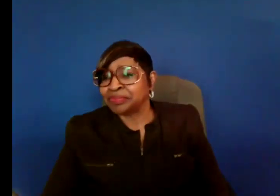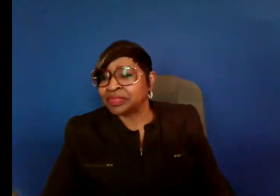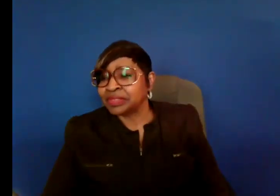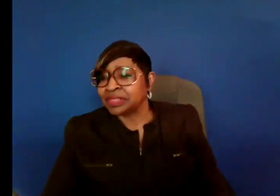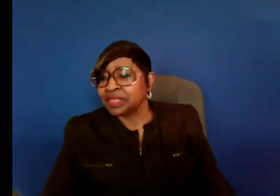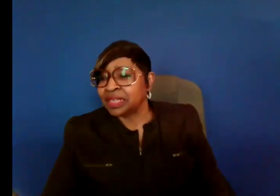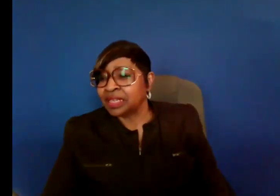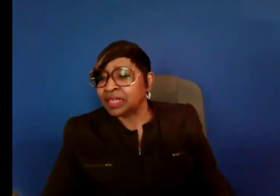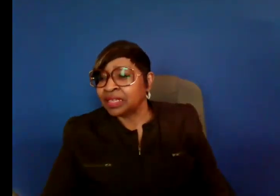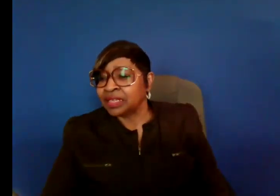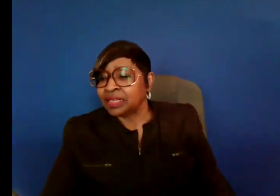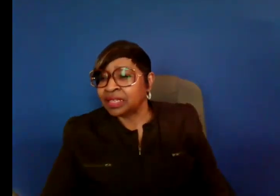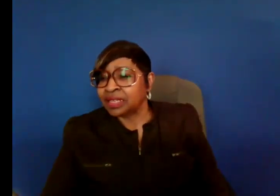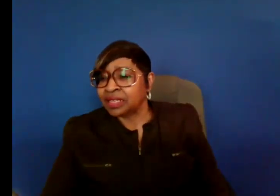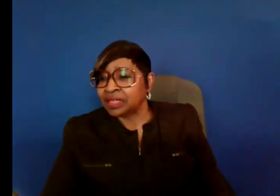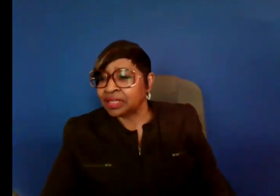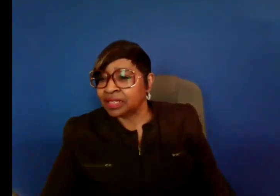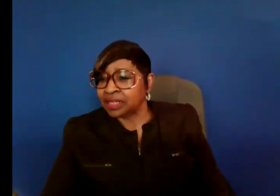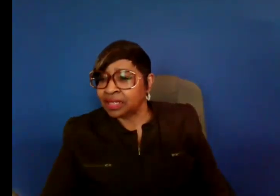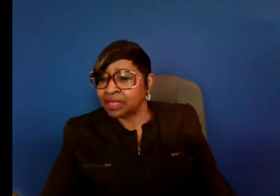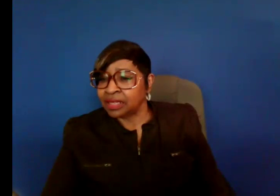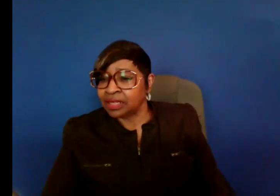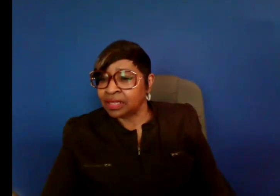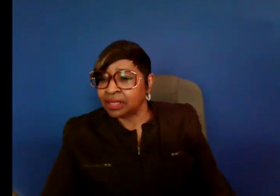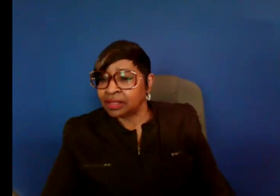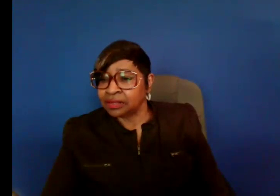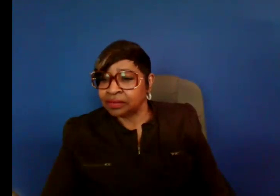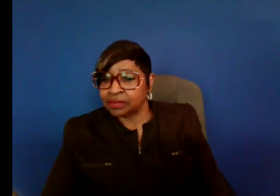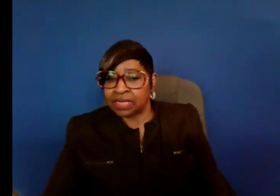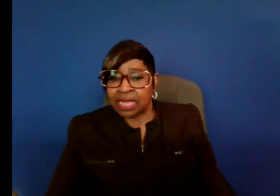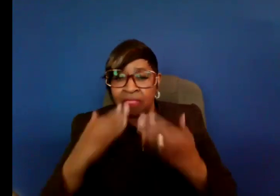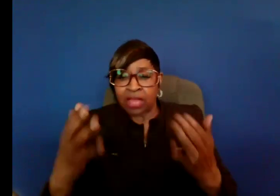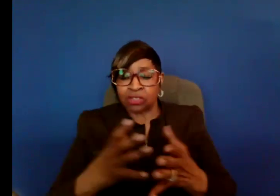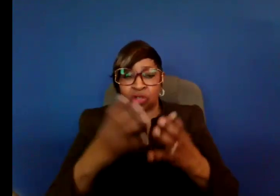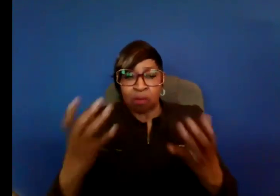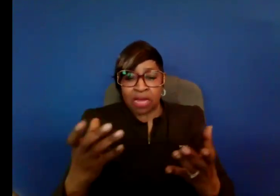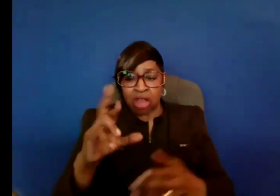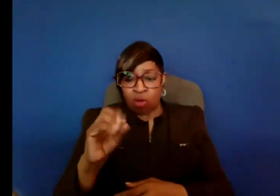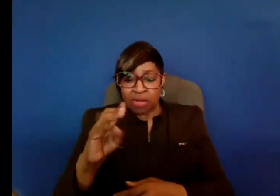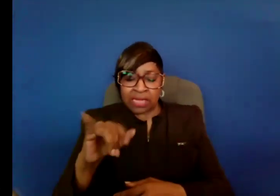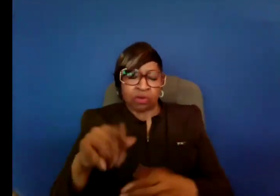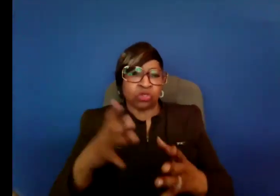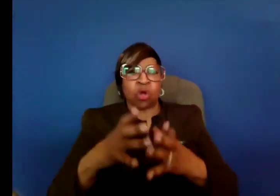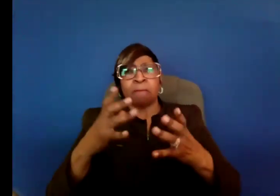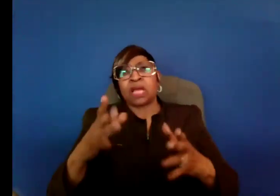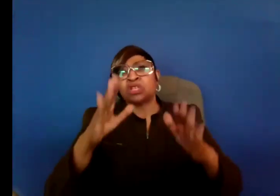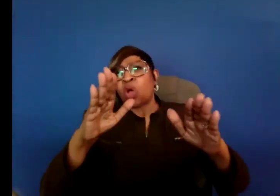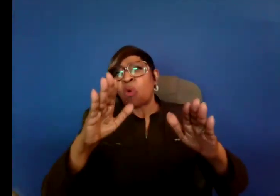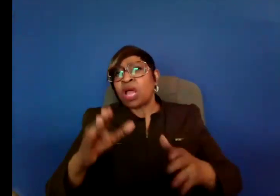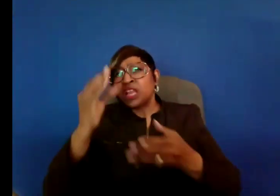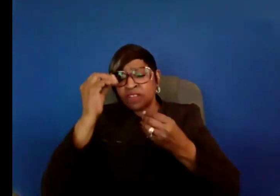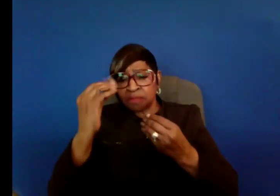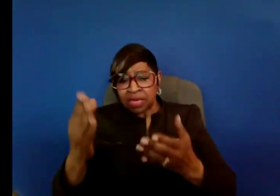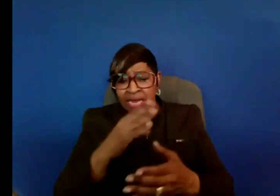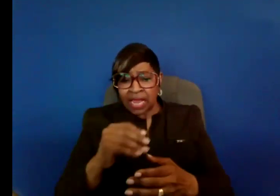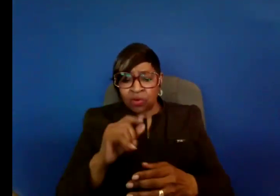Thank you so much, Robin. There was so much incredible stuff in that, and just so many juicy pieces for people